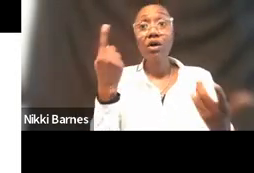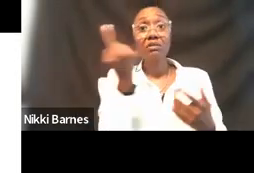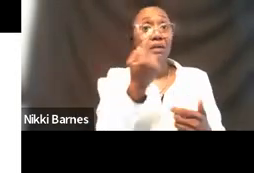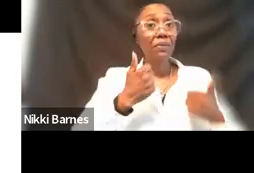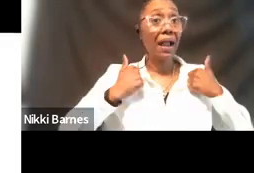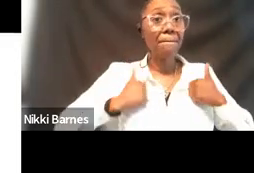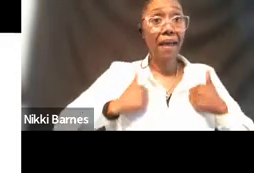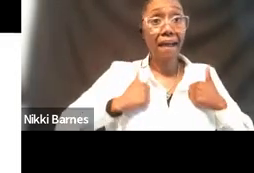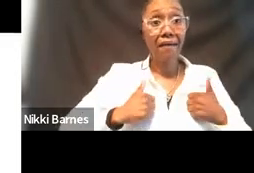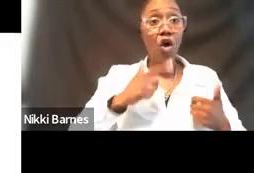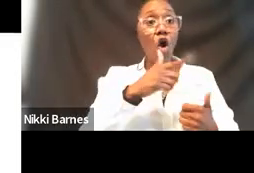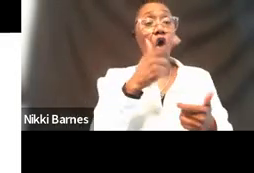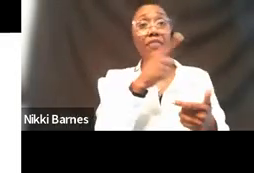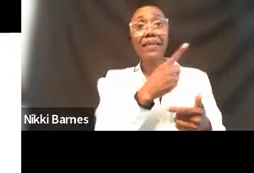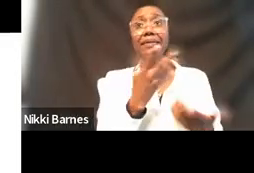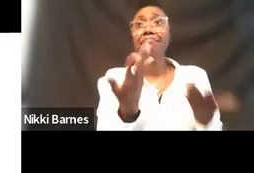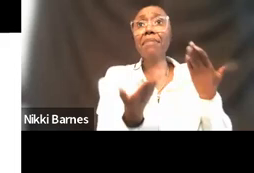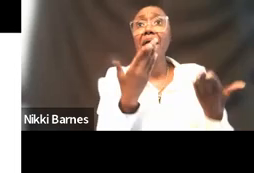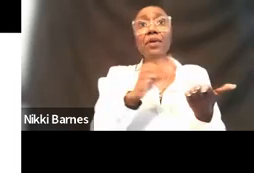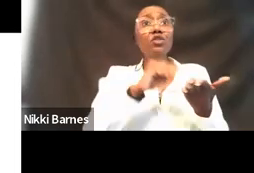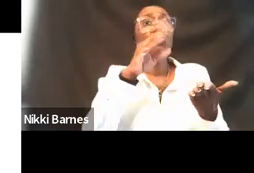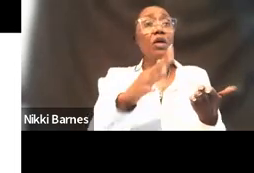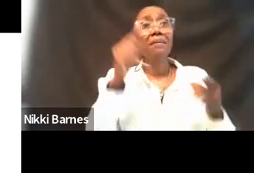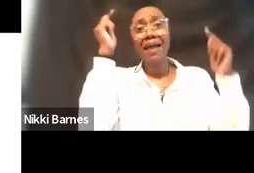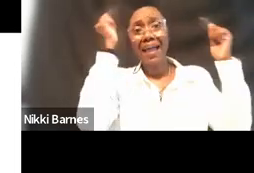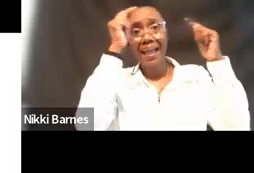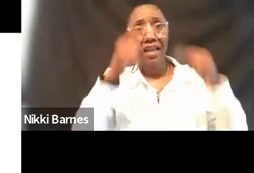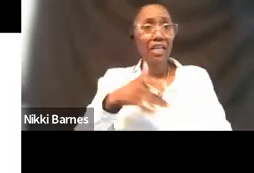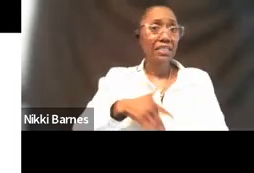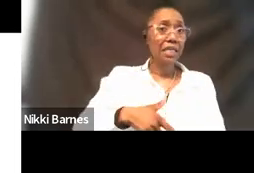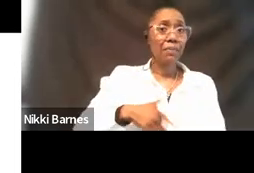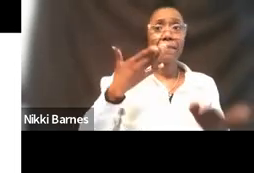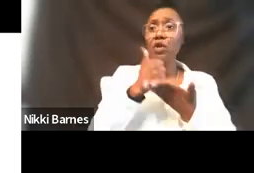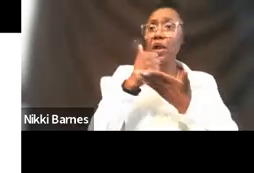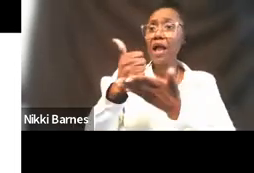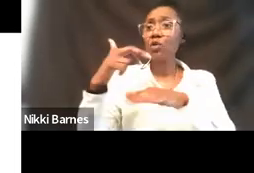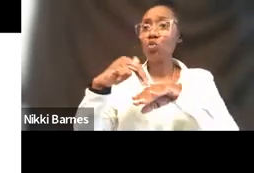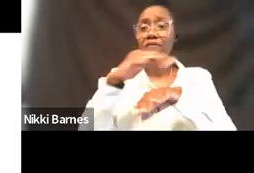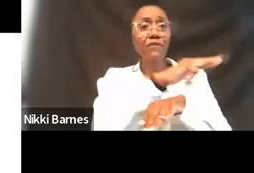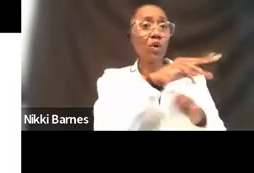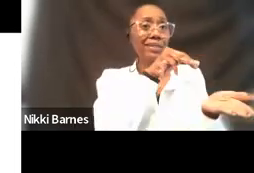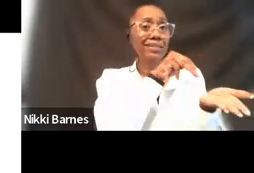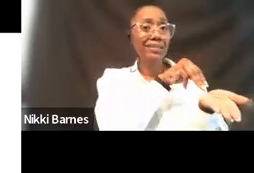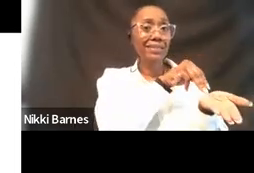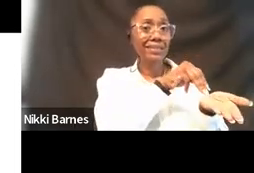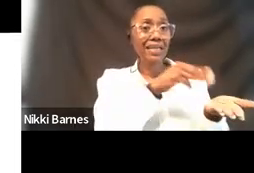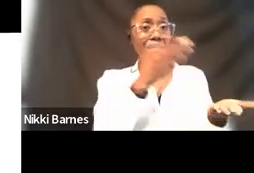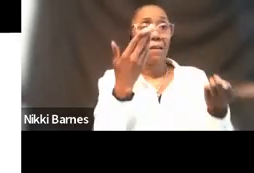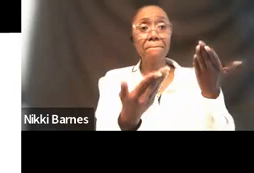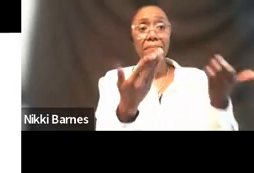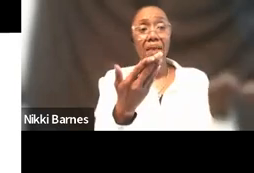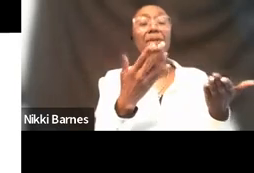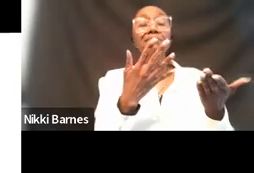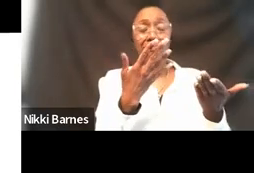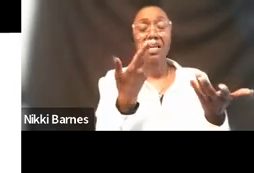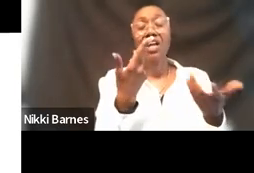frequently complains of a headache or stomach ache, you might need to make a referral to a doctor because that might be the manifestation of stress.